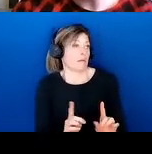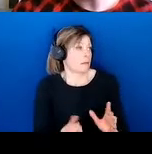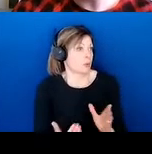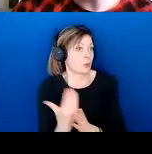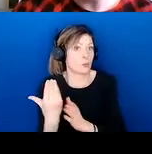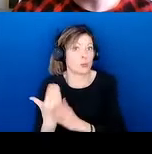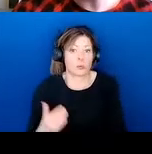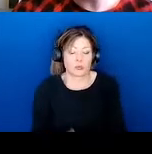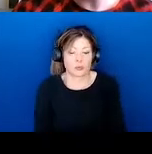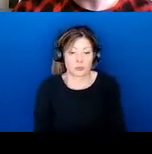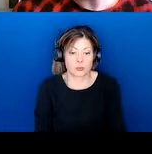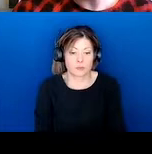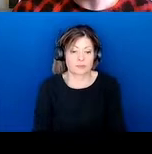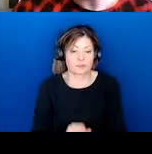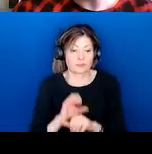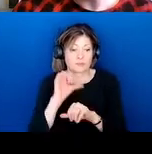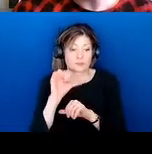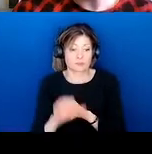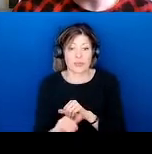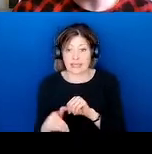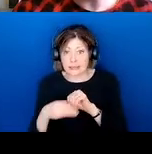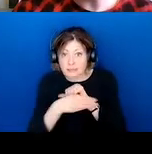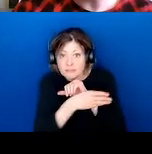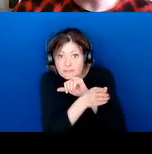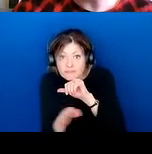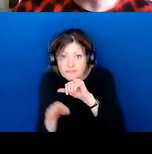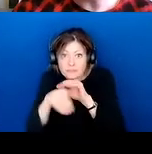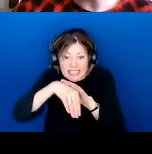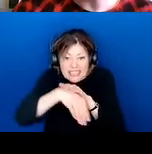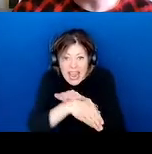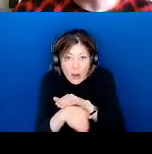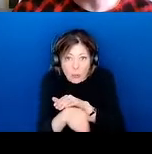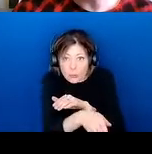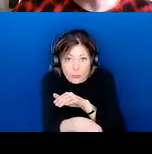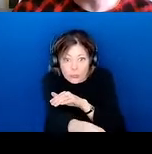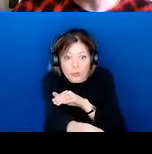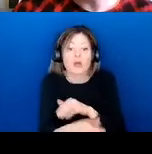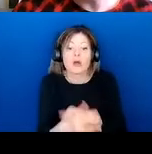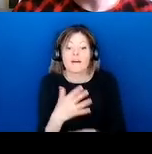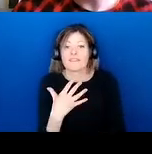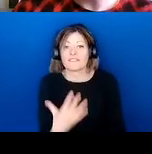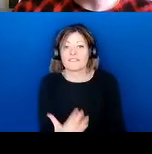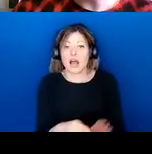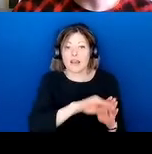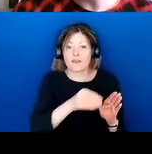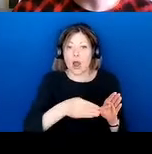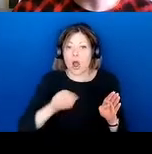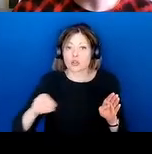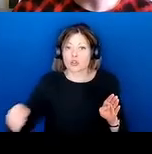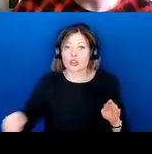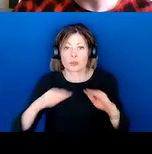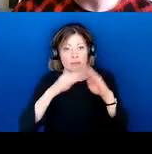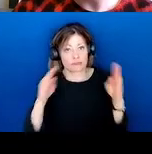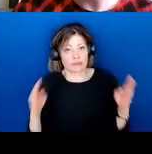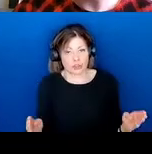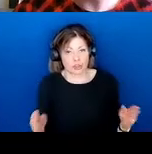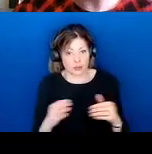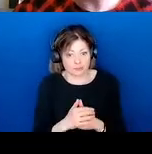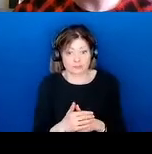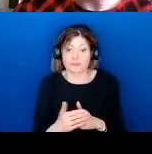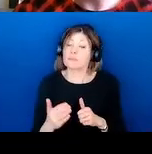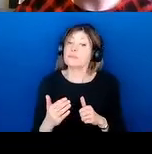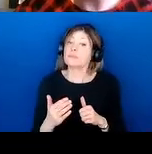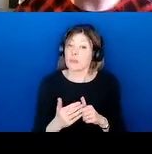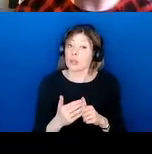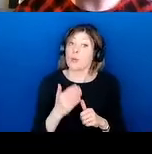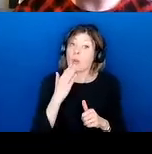Next, we take a meandering path down the hillside to the 5-arch bridge. Originally built of wood,